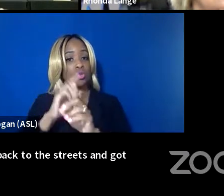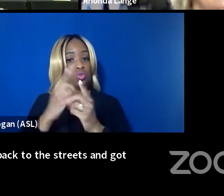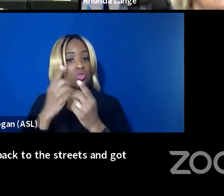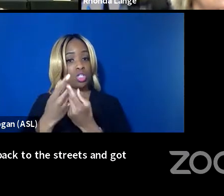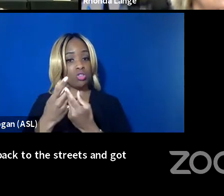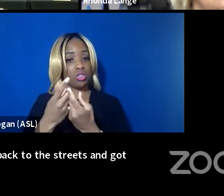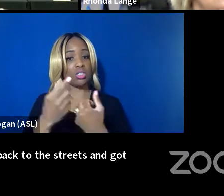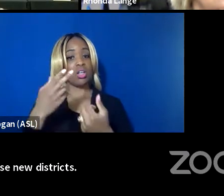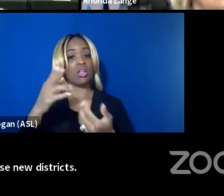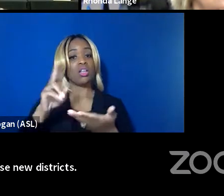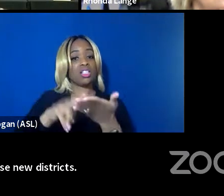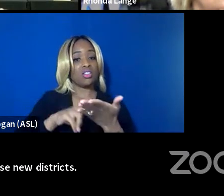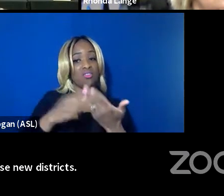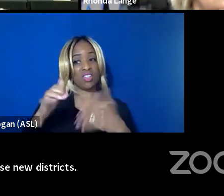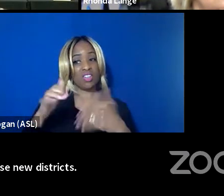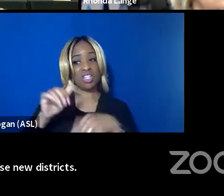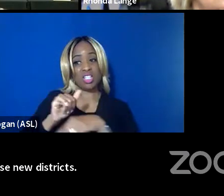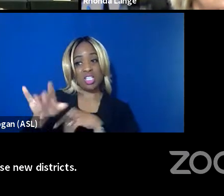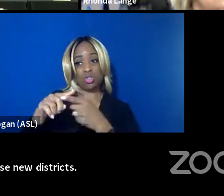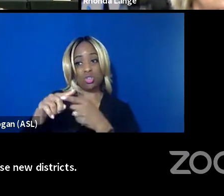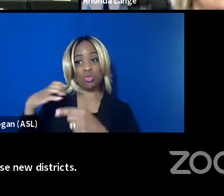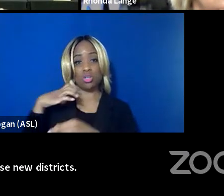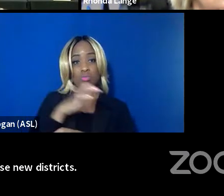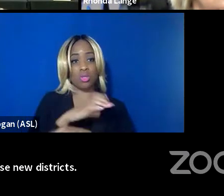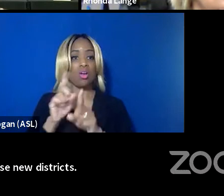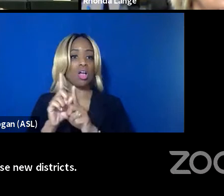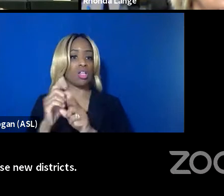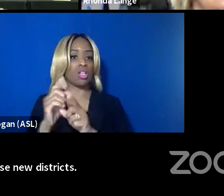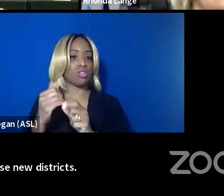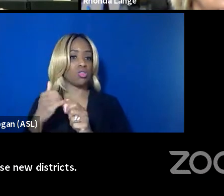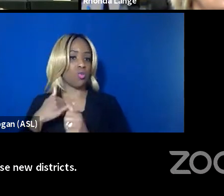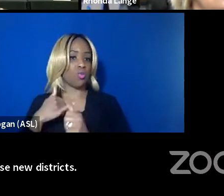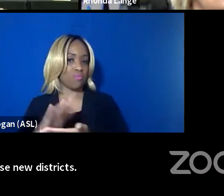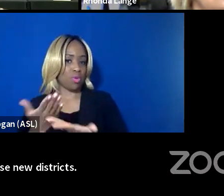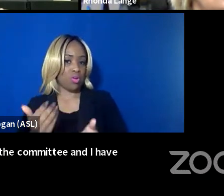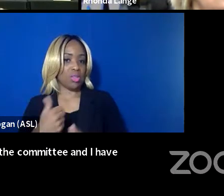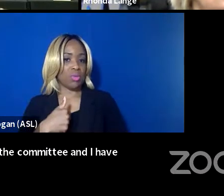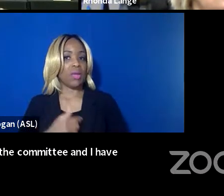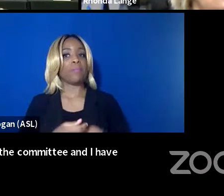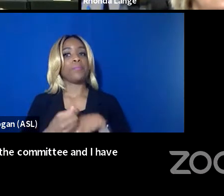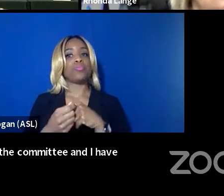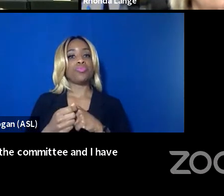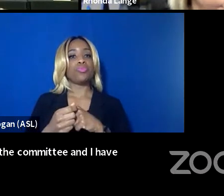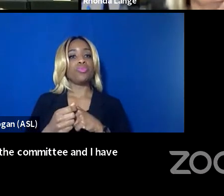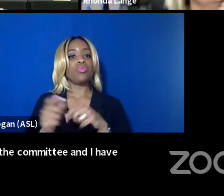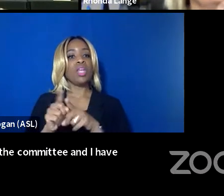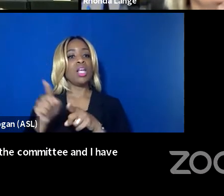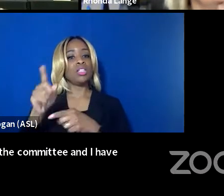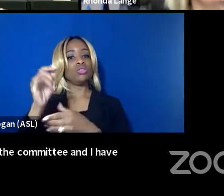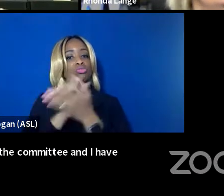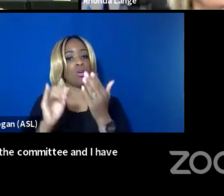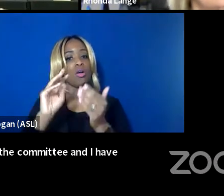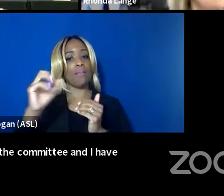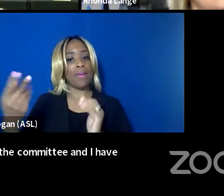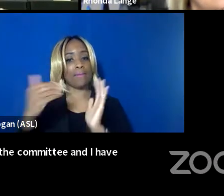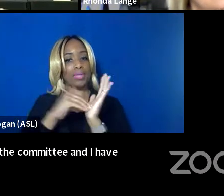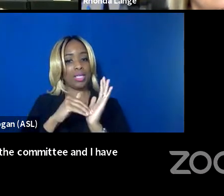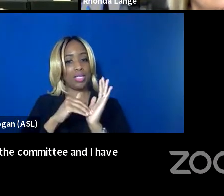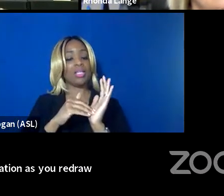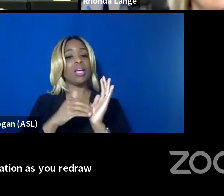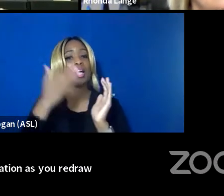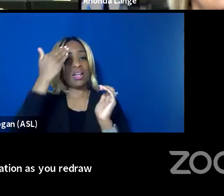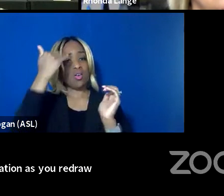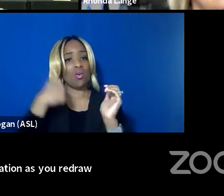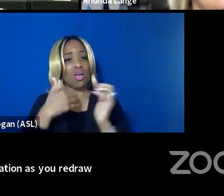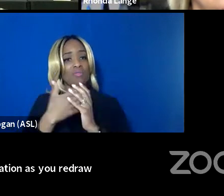been sent to the committee, and I have originals here for you, for your consideration as you redraw our maps. Again, I know you have